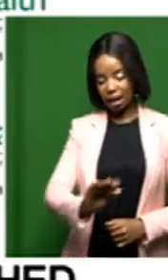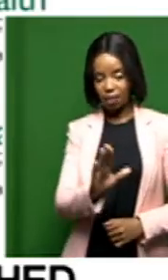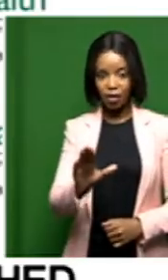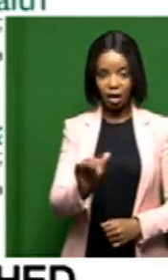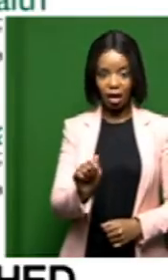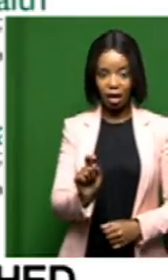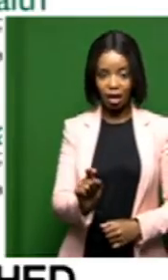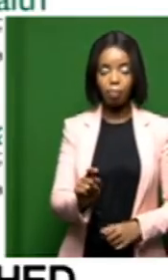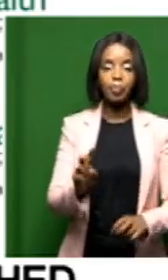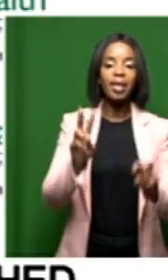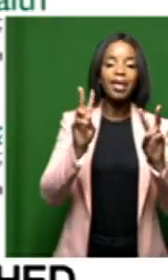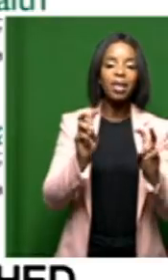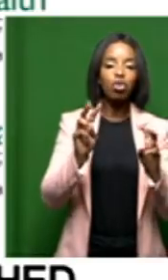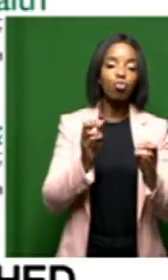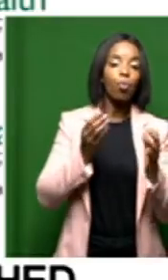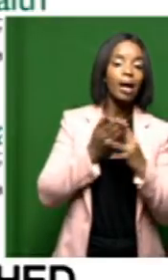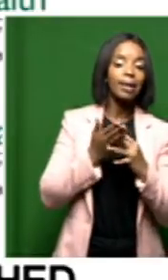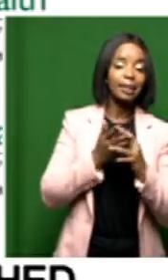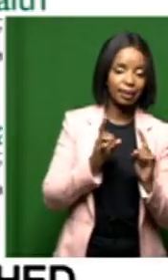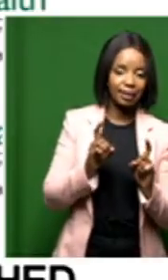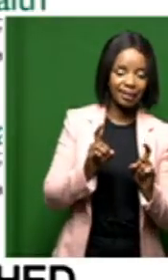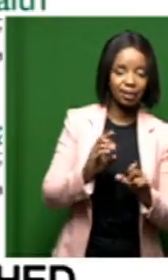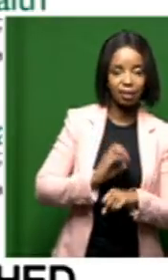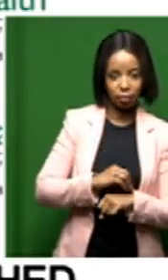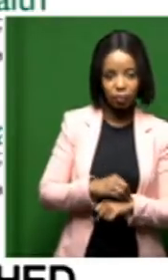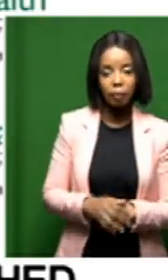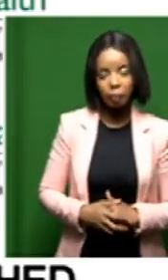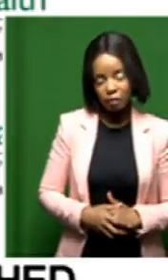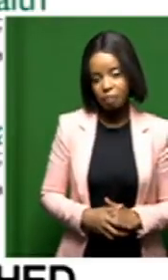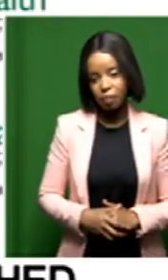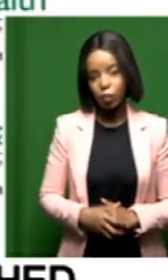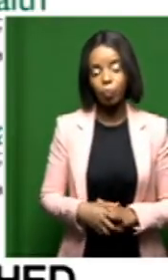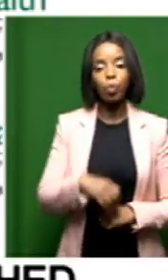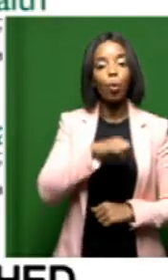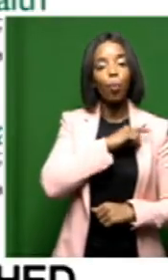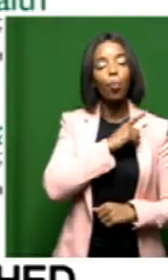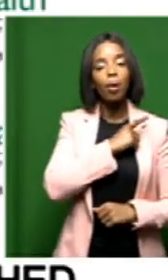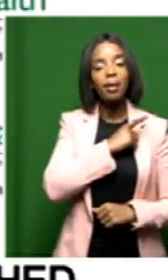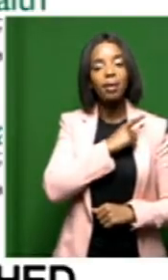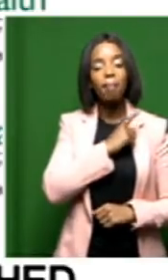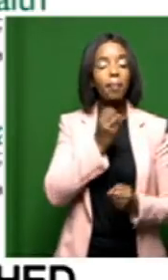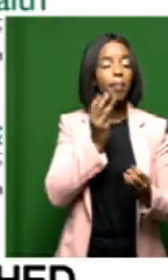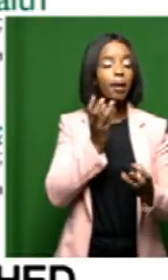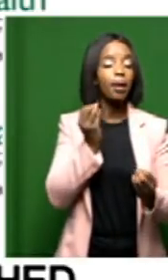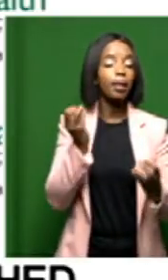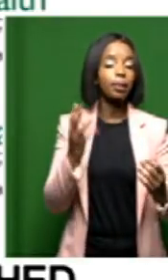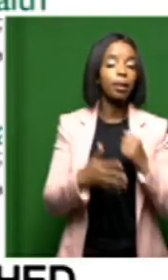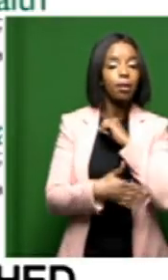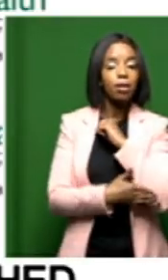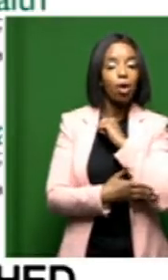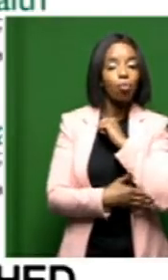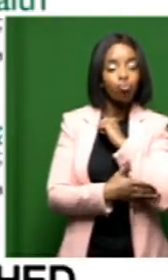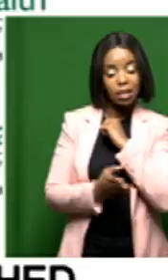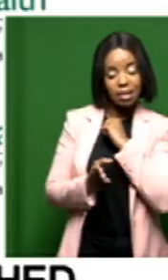of access is still a matter, is still an issue, because of the fact that Many countries could not